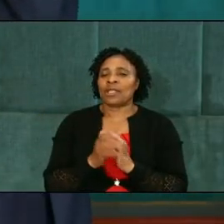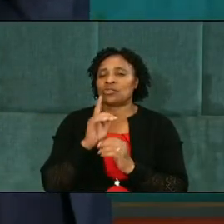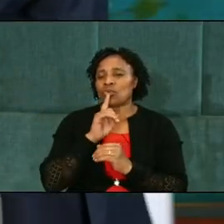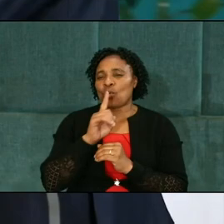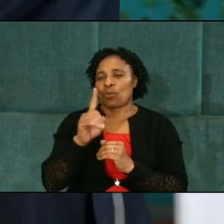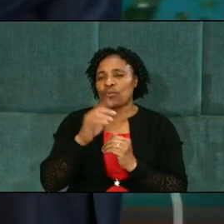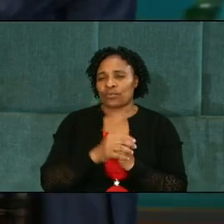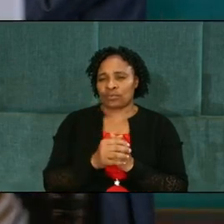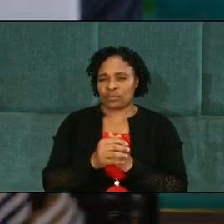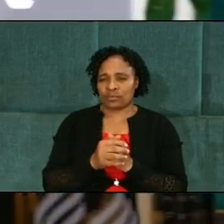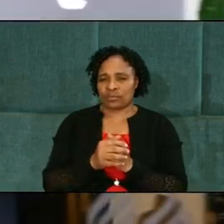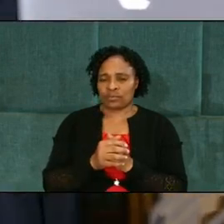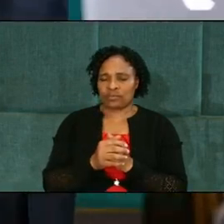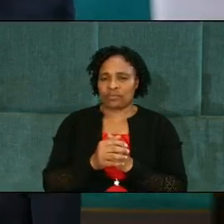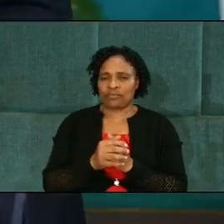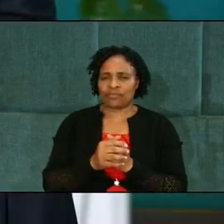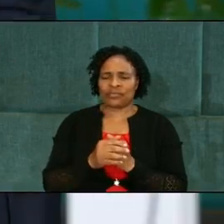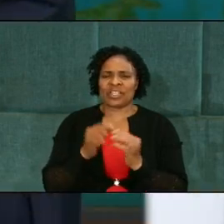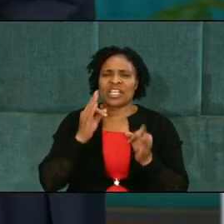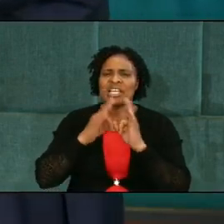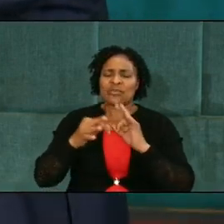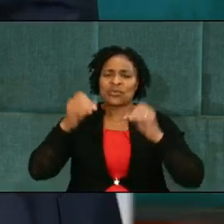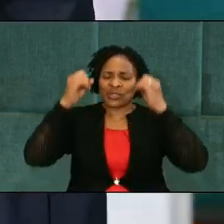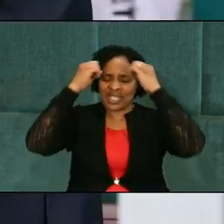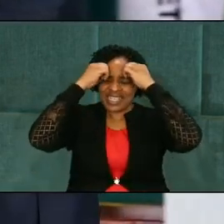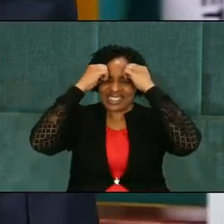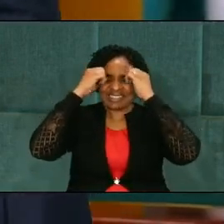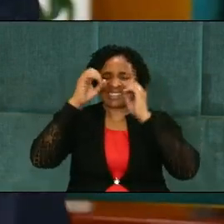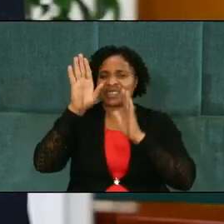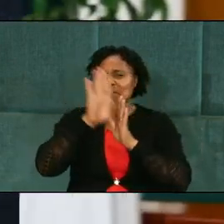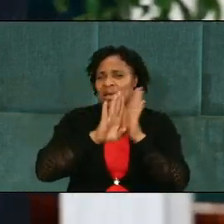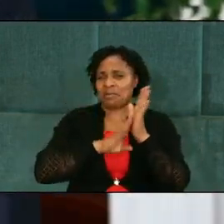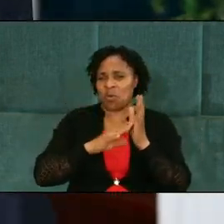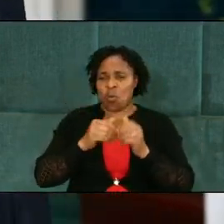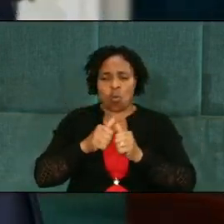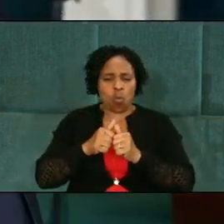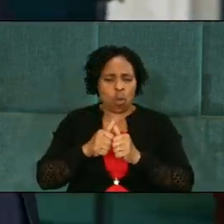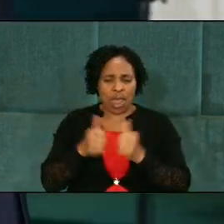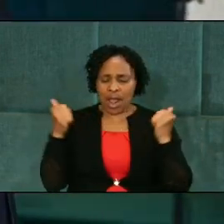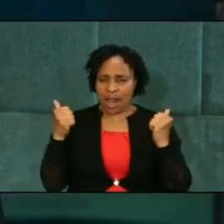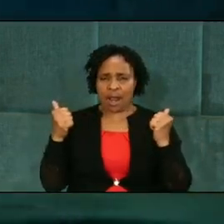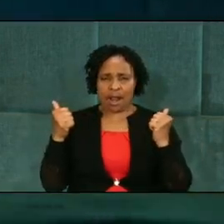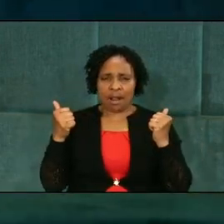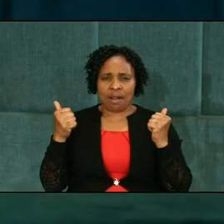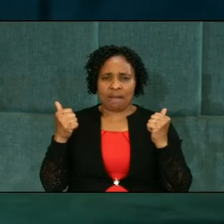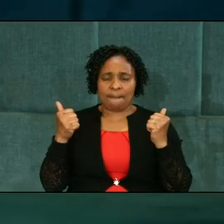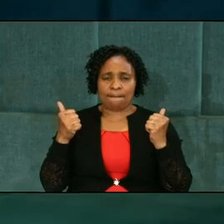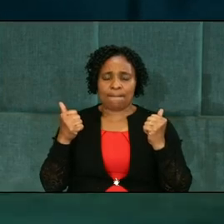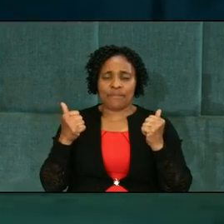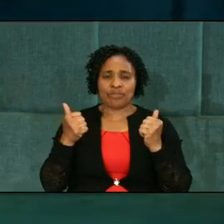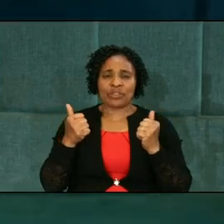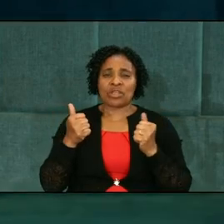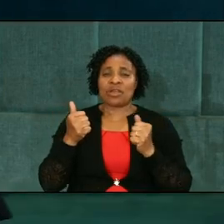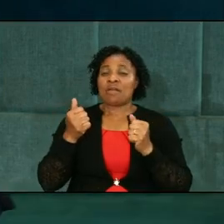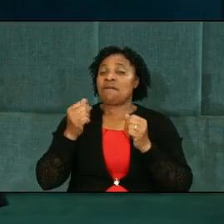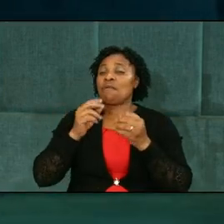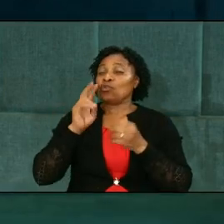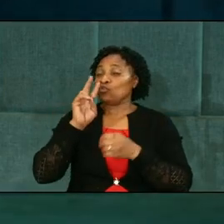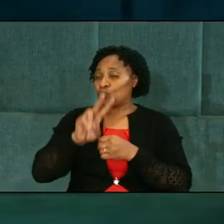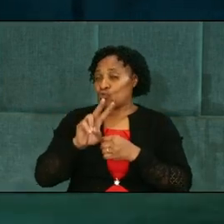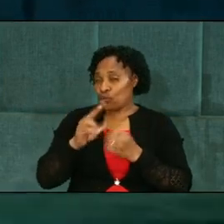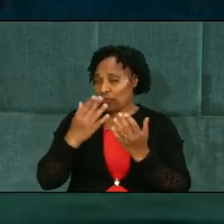So, if you study your Bible very well, you will come across two